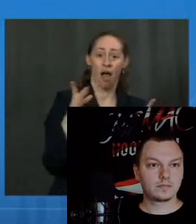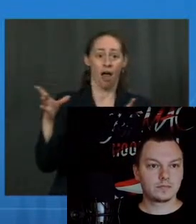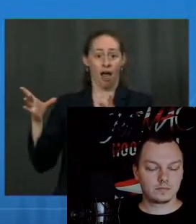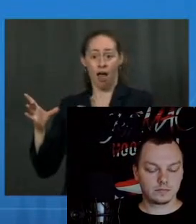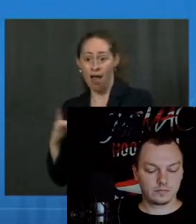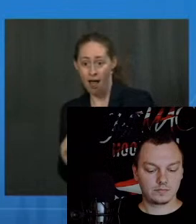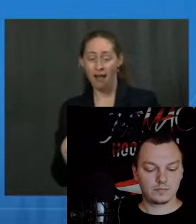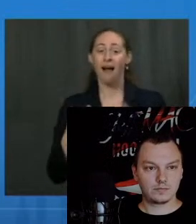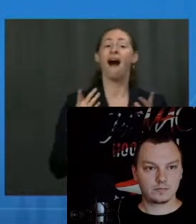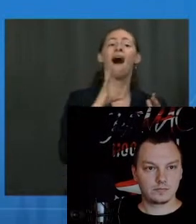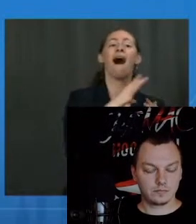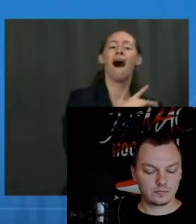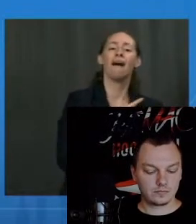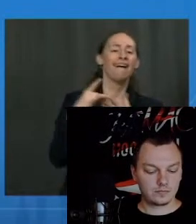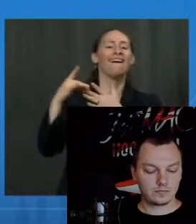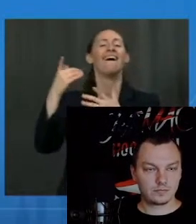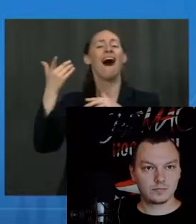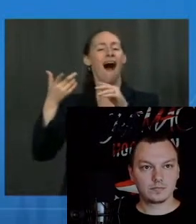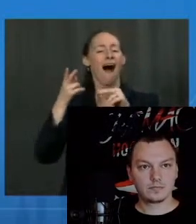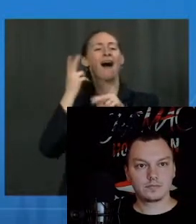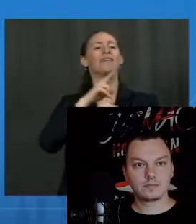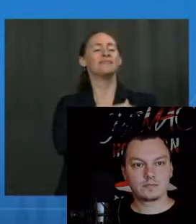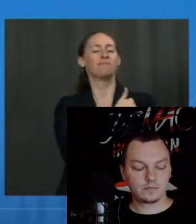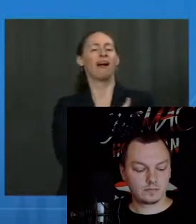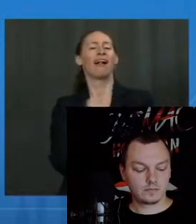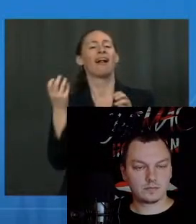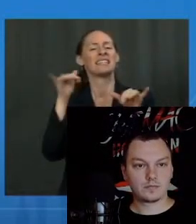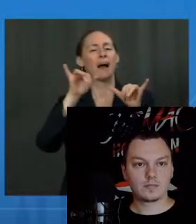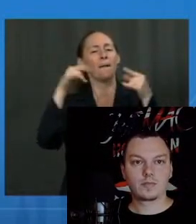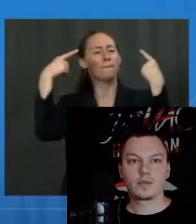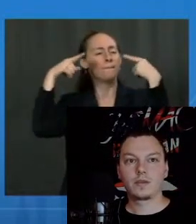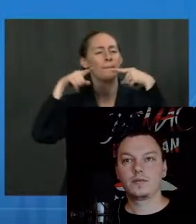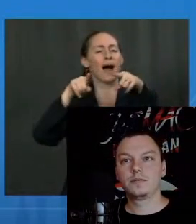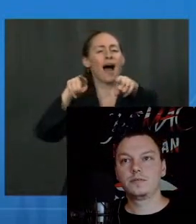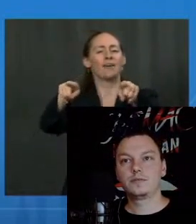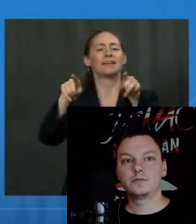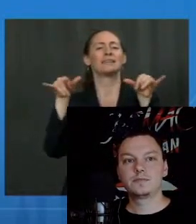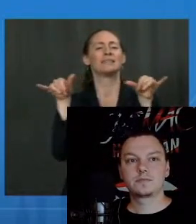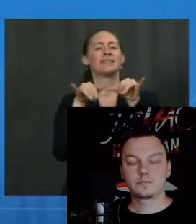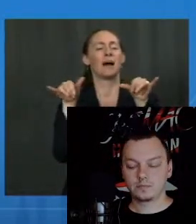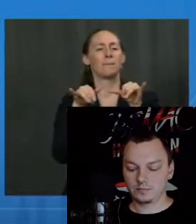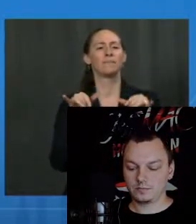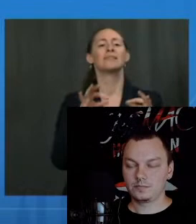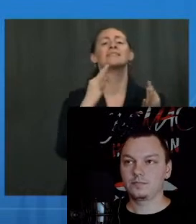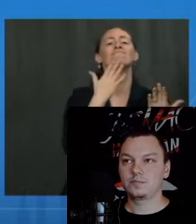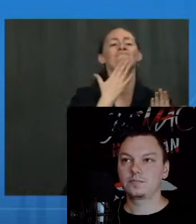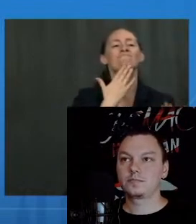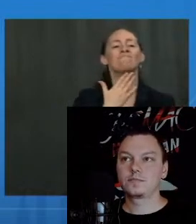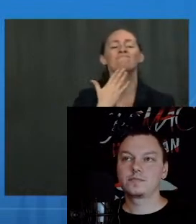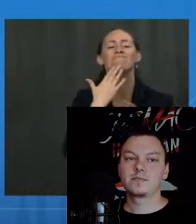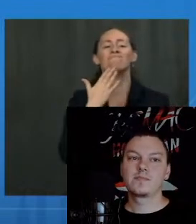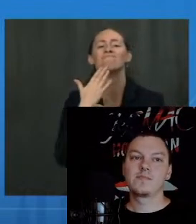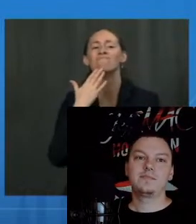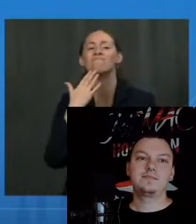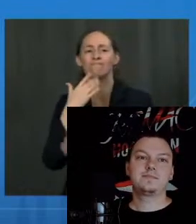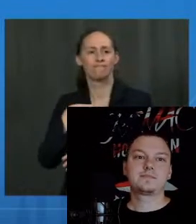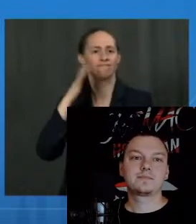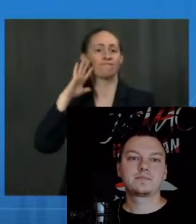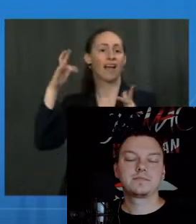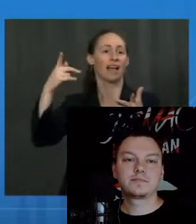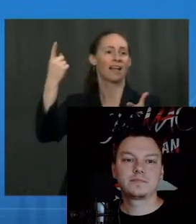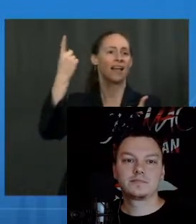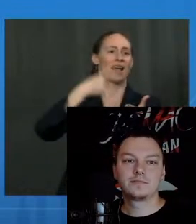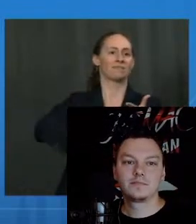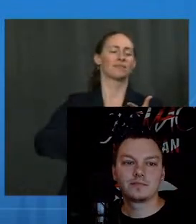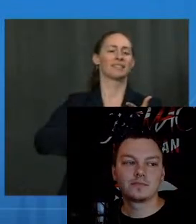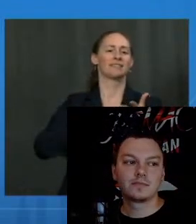Well, thank you, everybody. We'll look forward to returning to our normal format next week, and I hope everybody has a good